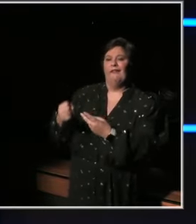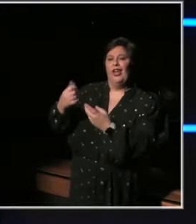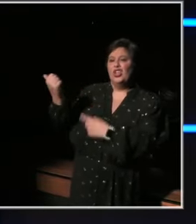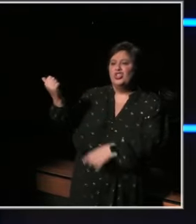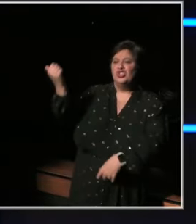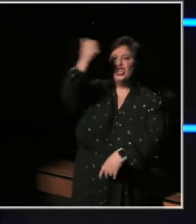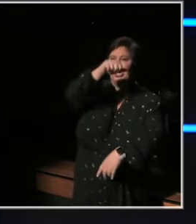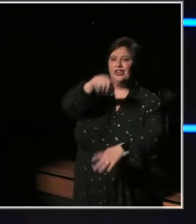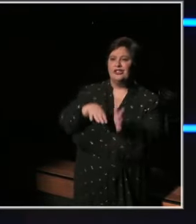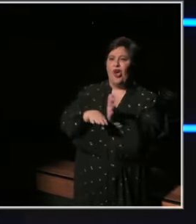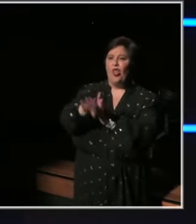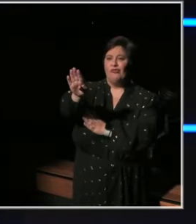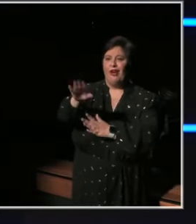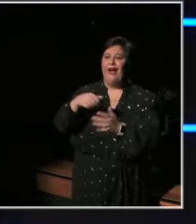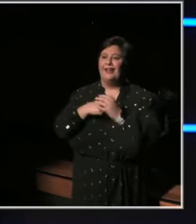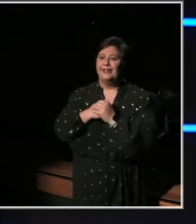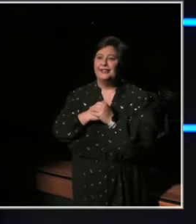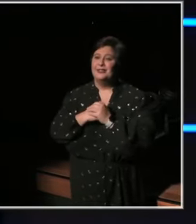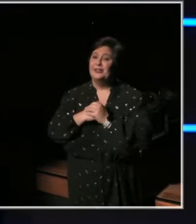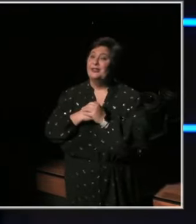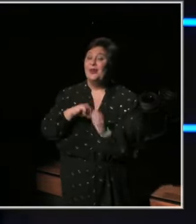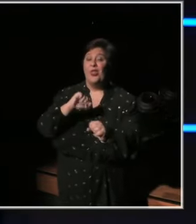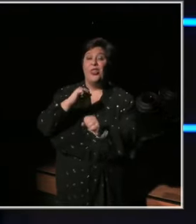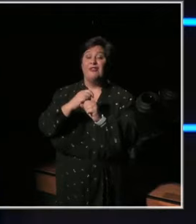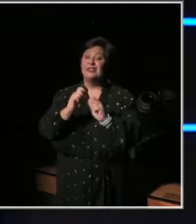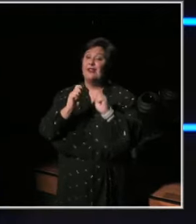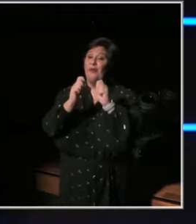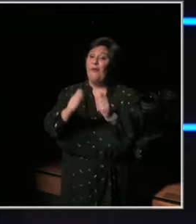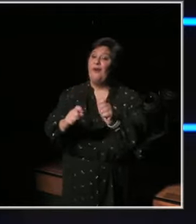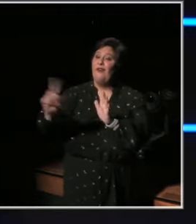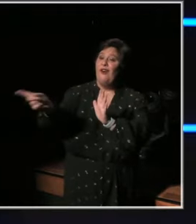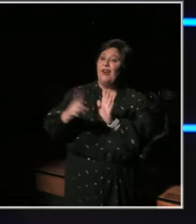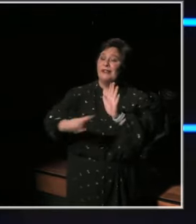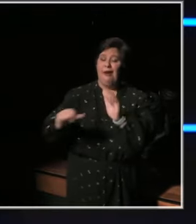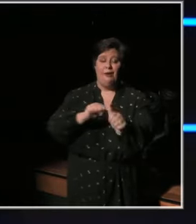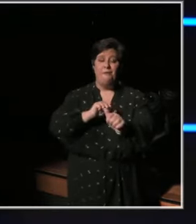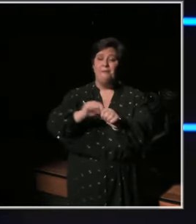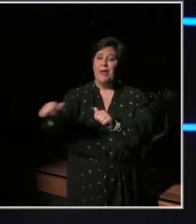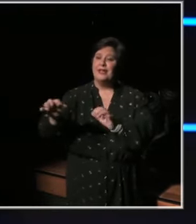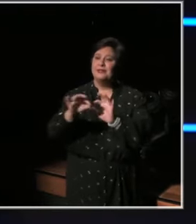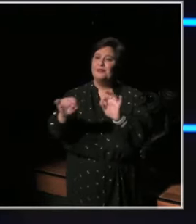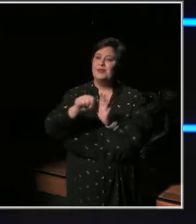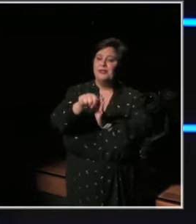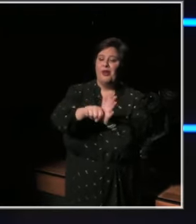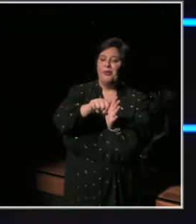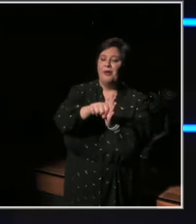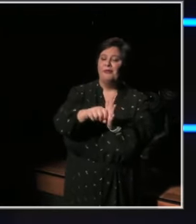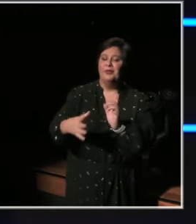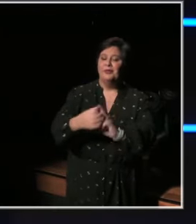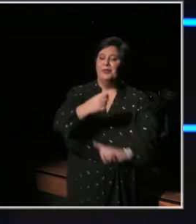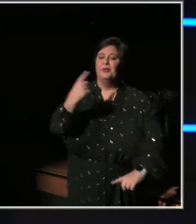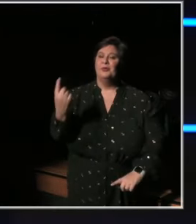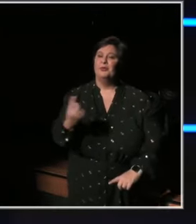rise. So the Grierson Award for the Sky Documentary's Best Music Documentary goes to